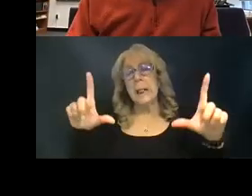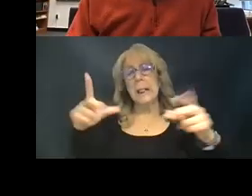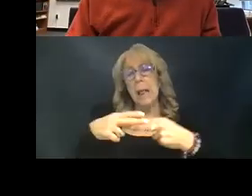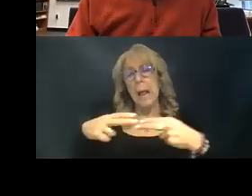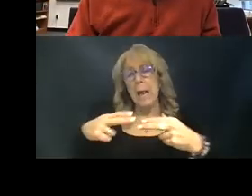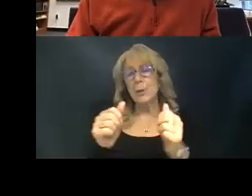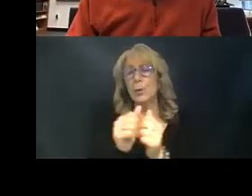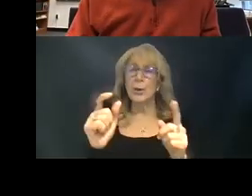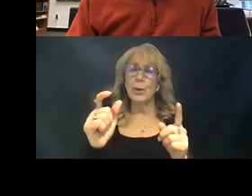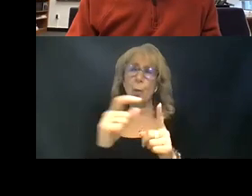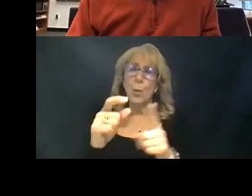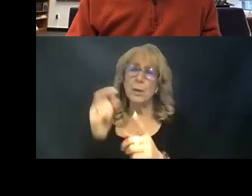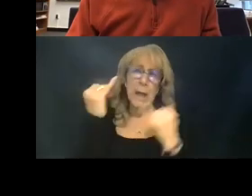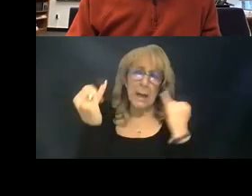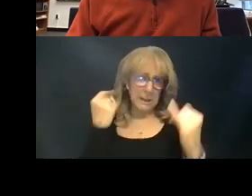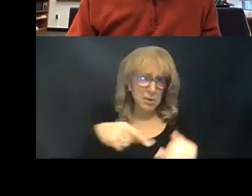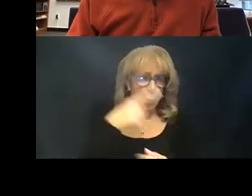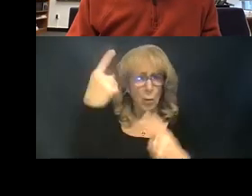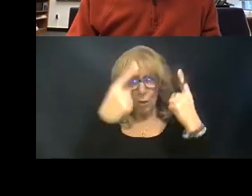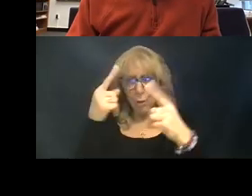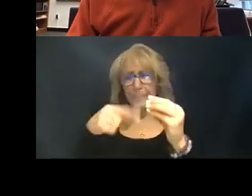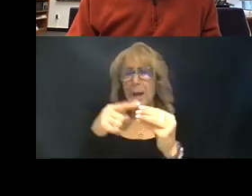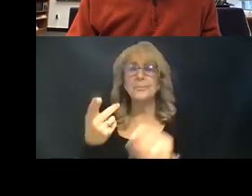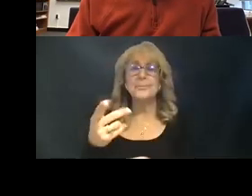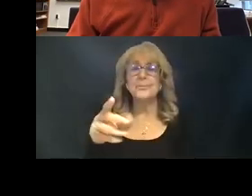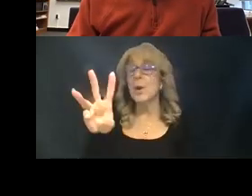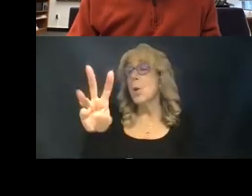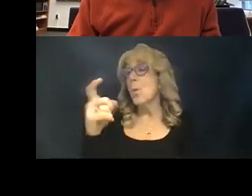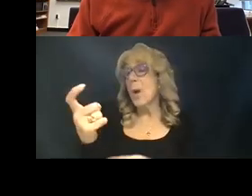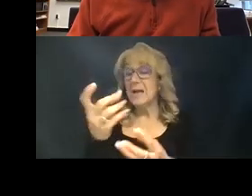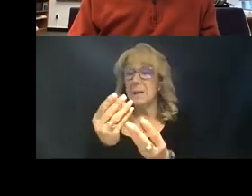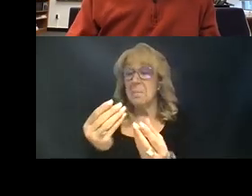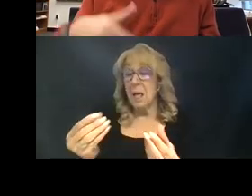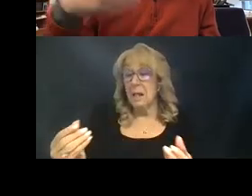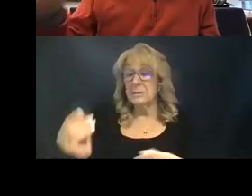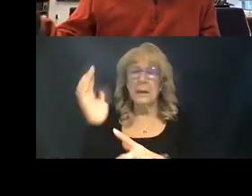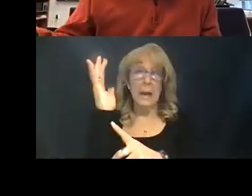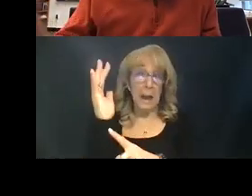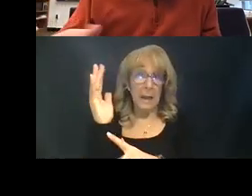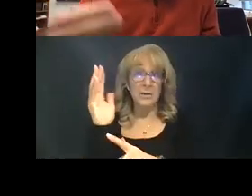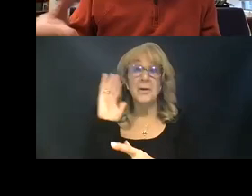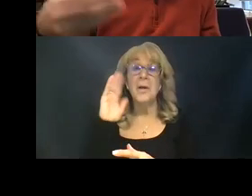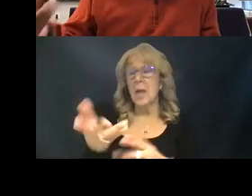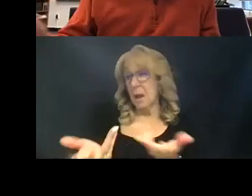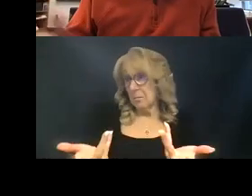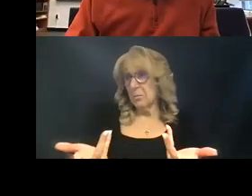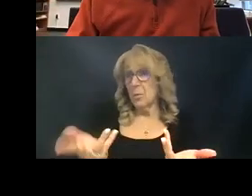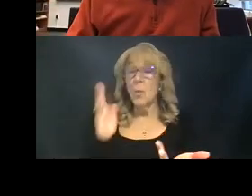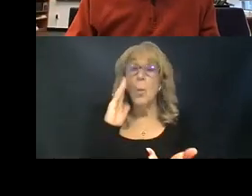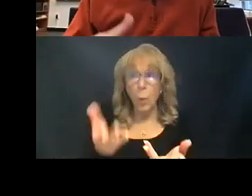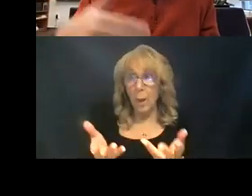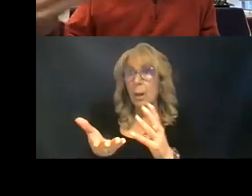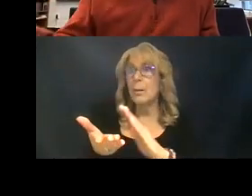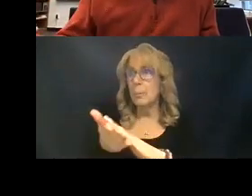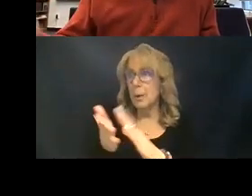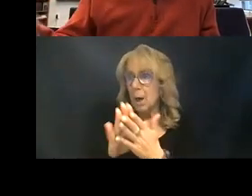so you could think about the melted wax in a candle. That will turn out to be a fluid. You